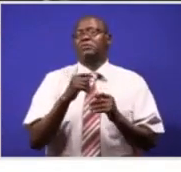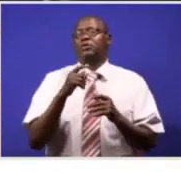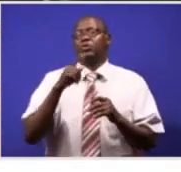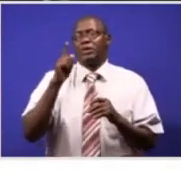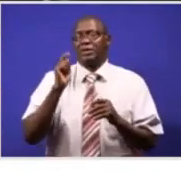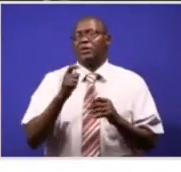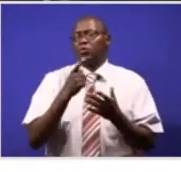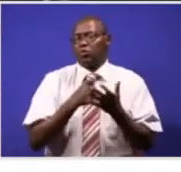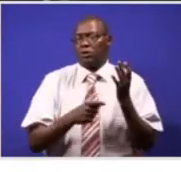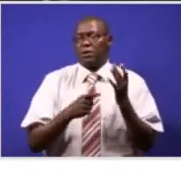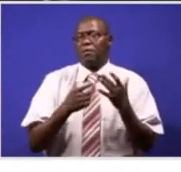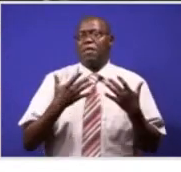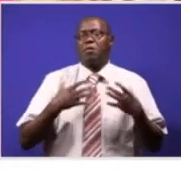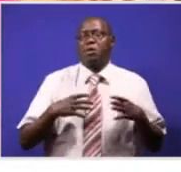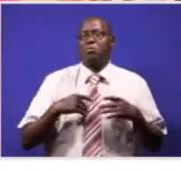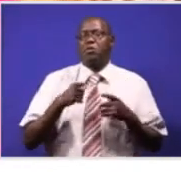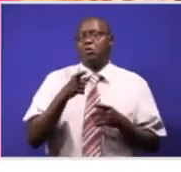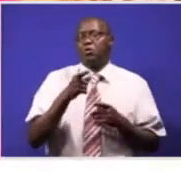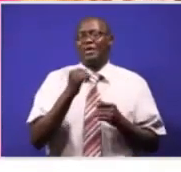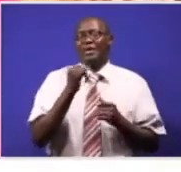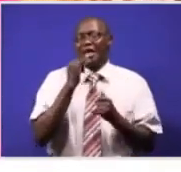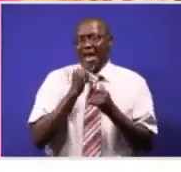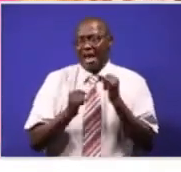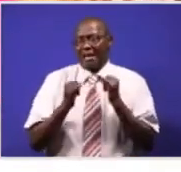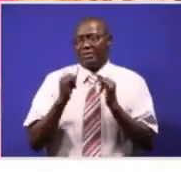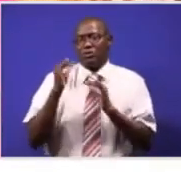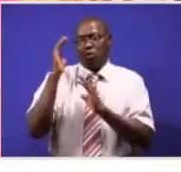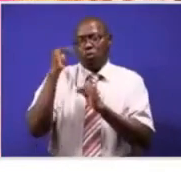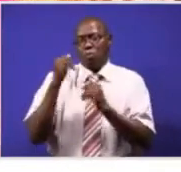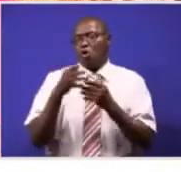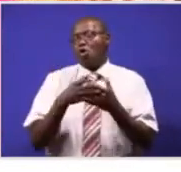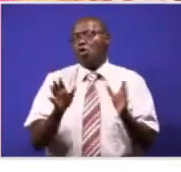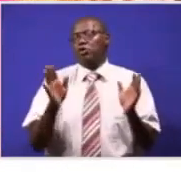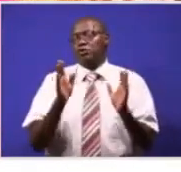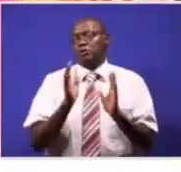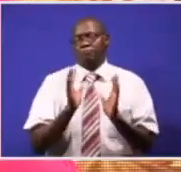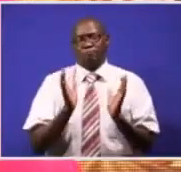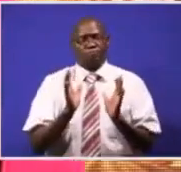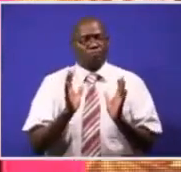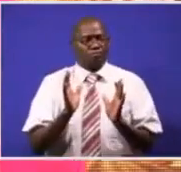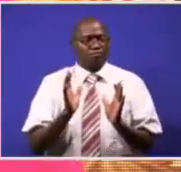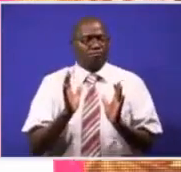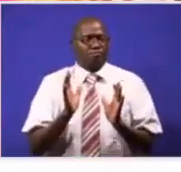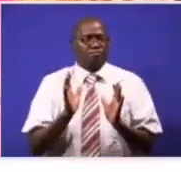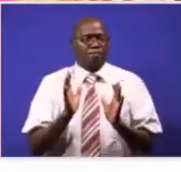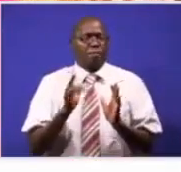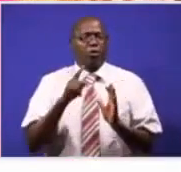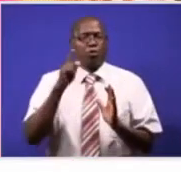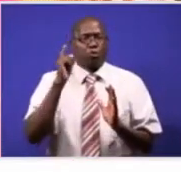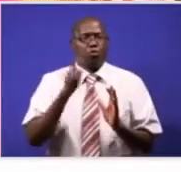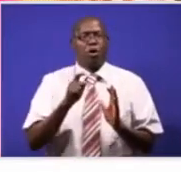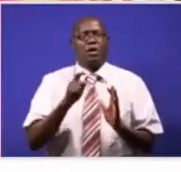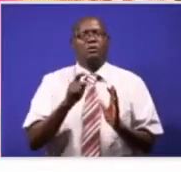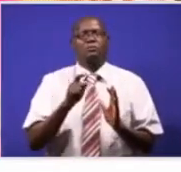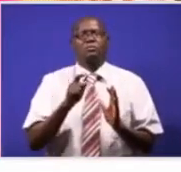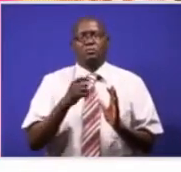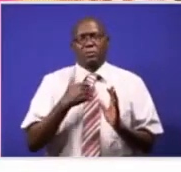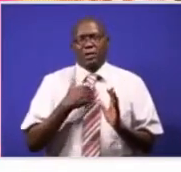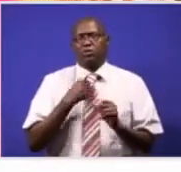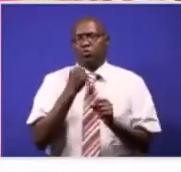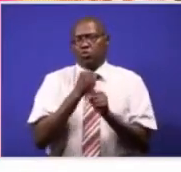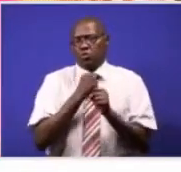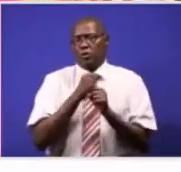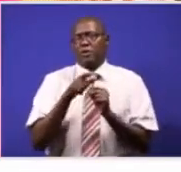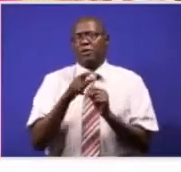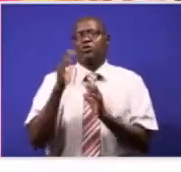is people not to lose that last straw that we are holding on to. We must cultivate that hope by